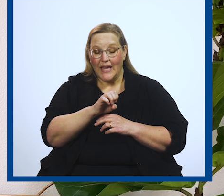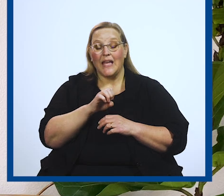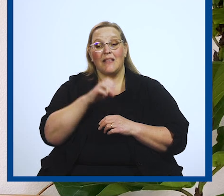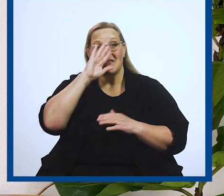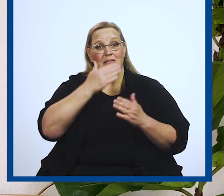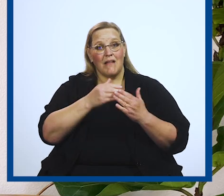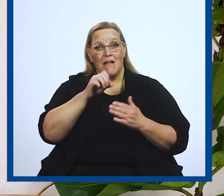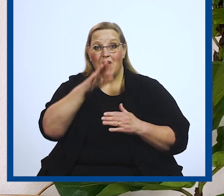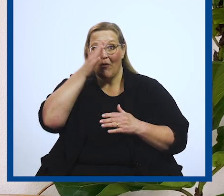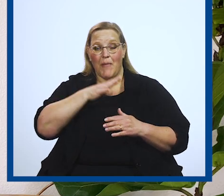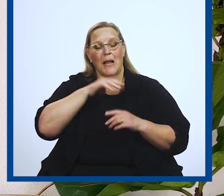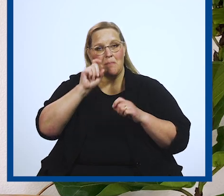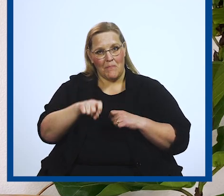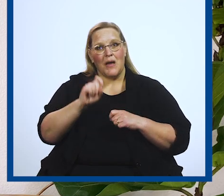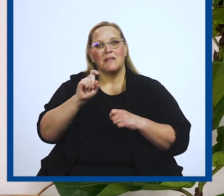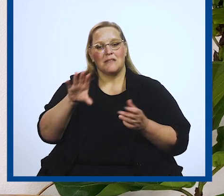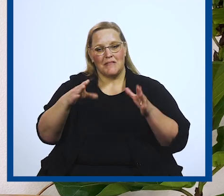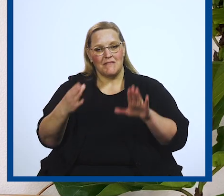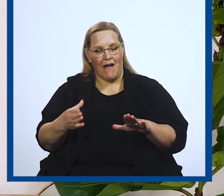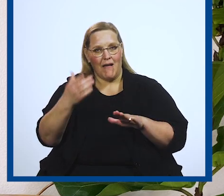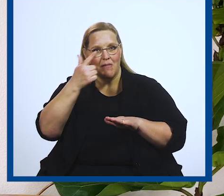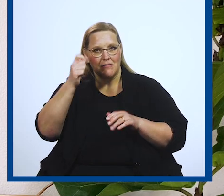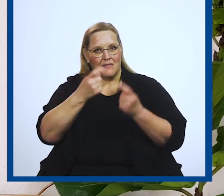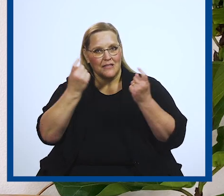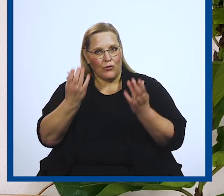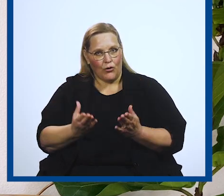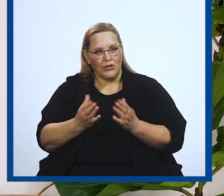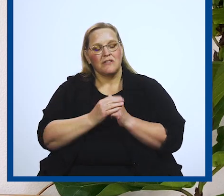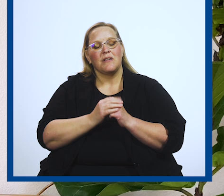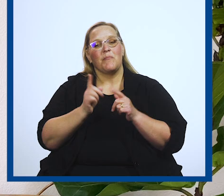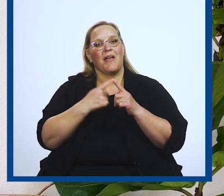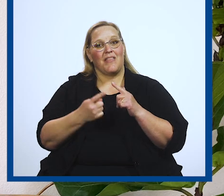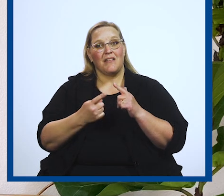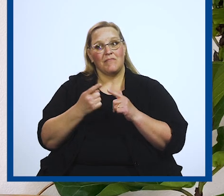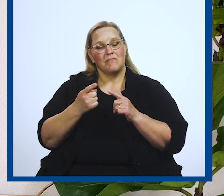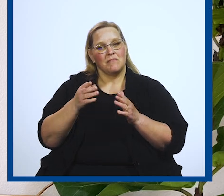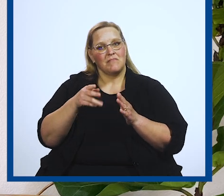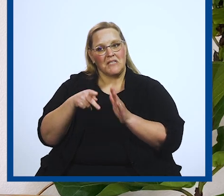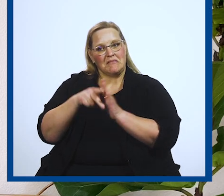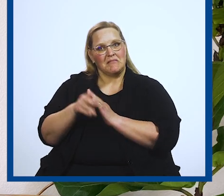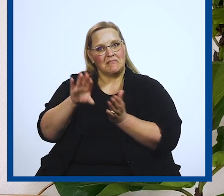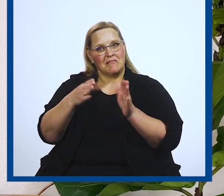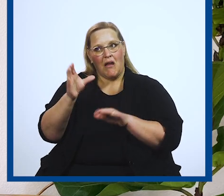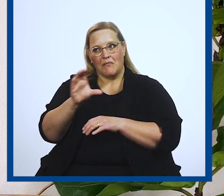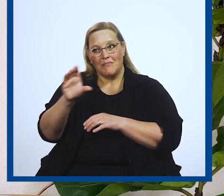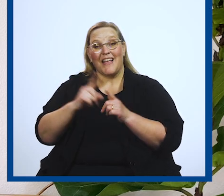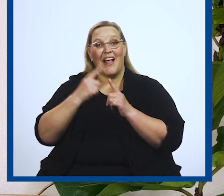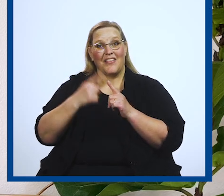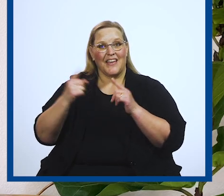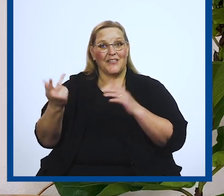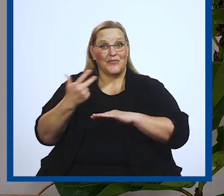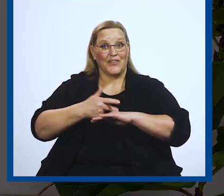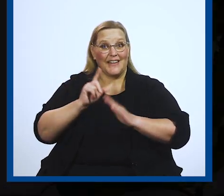must be delivered over the hands of sinners, be crucified, and on the third day be risen." Then they remembered his words.